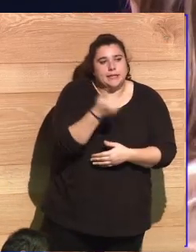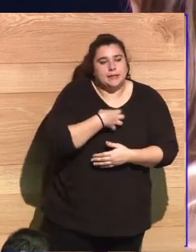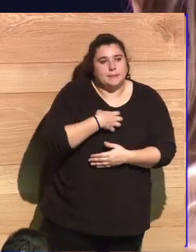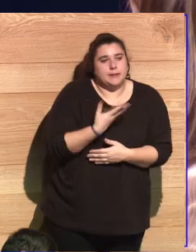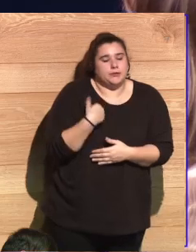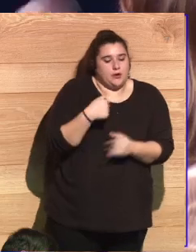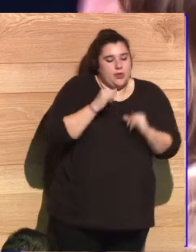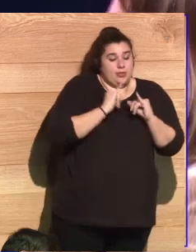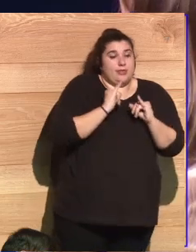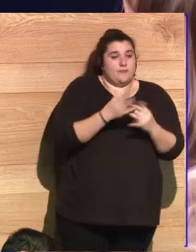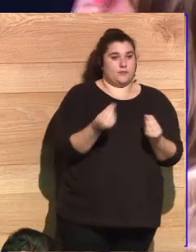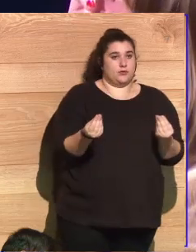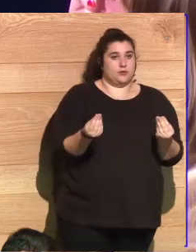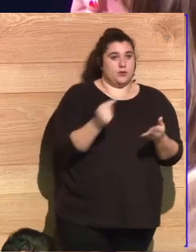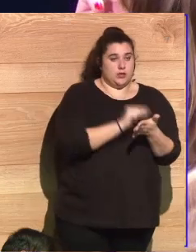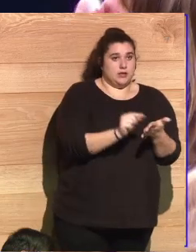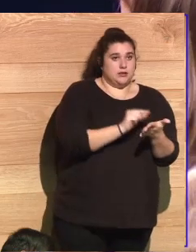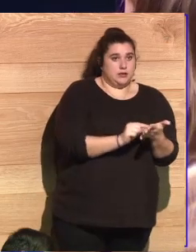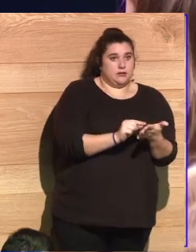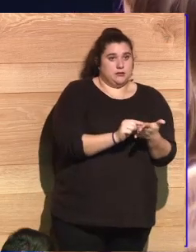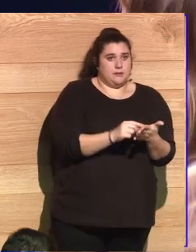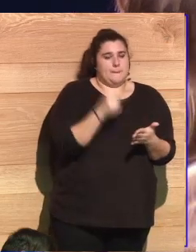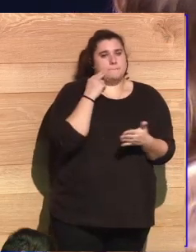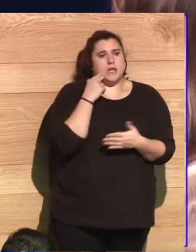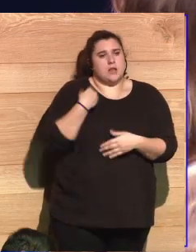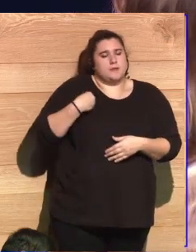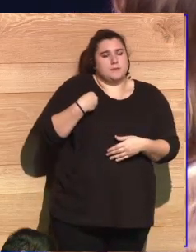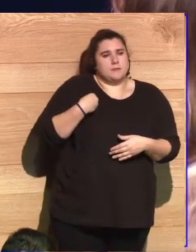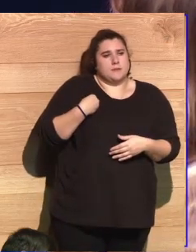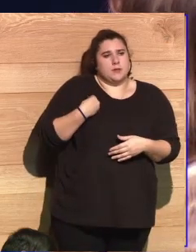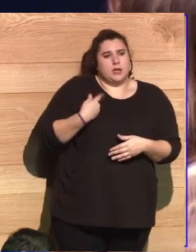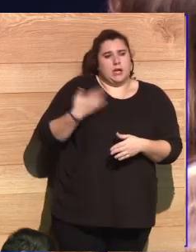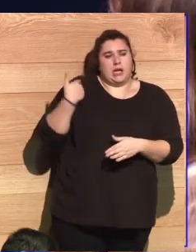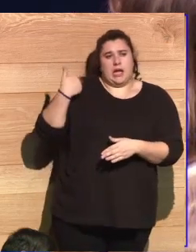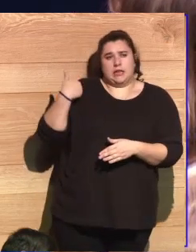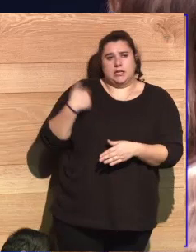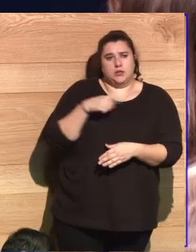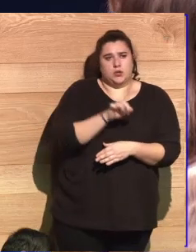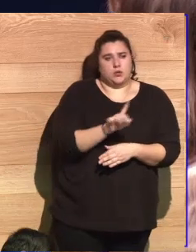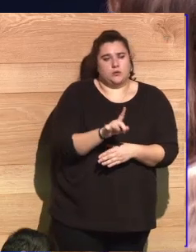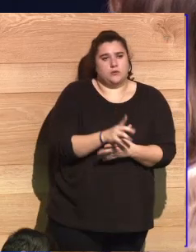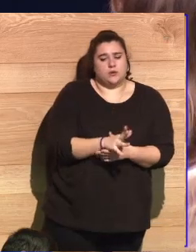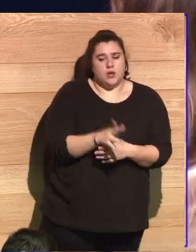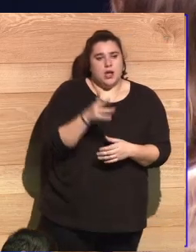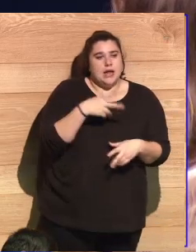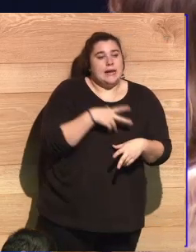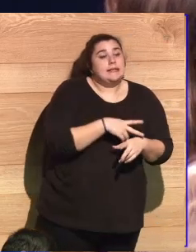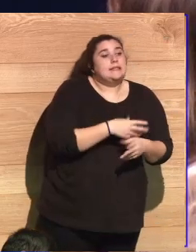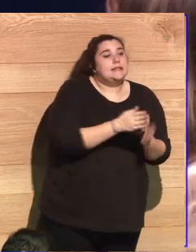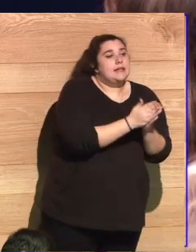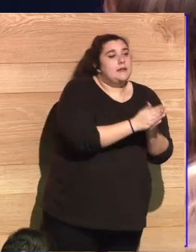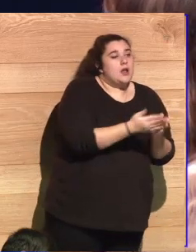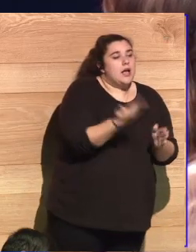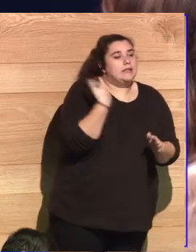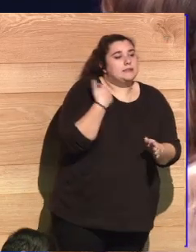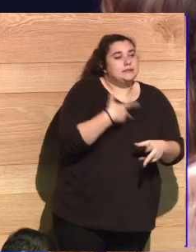and I don't have the same fear that I don't know how to finish a book anymore. I know I've got it in me to